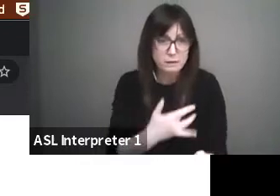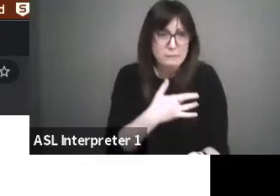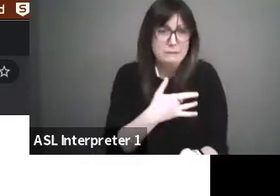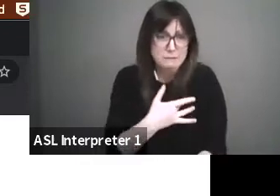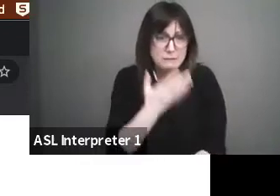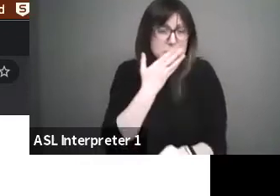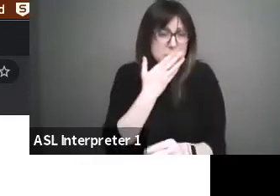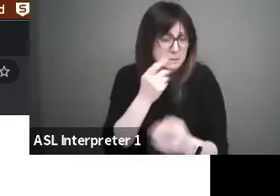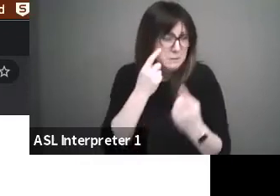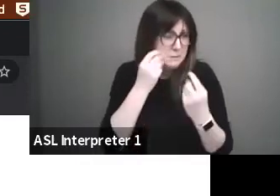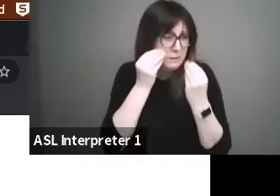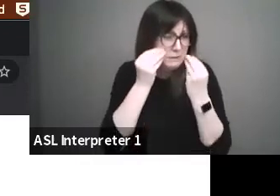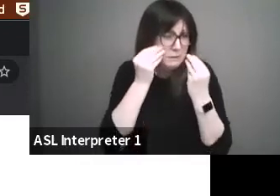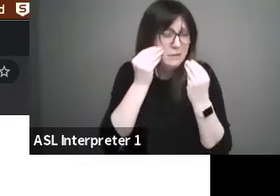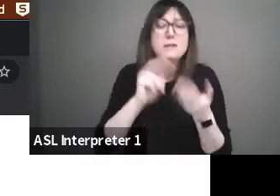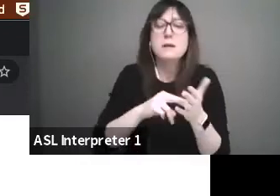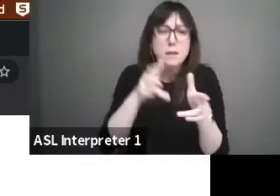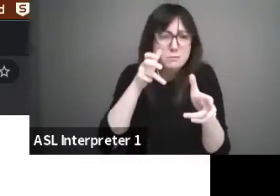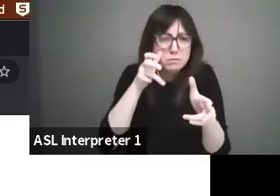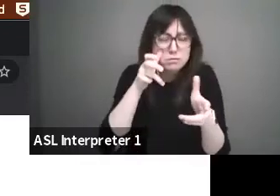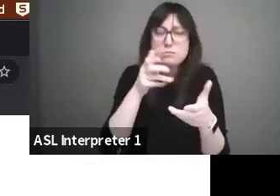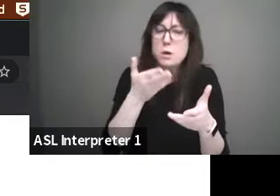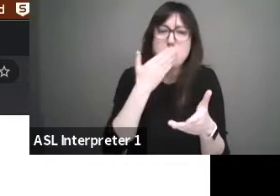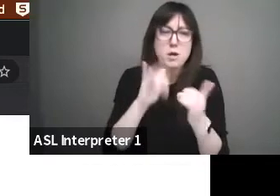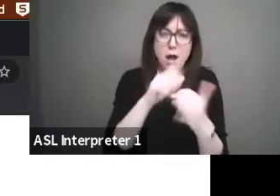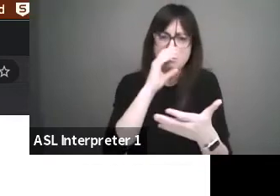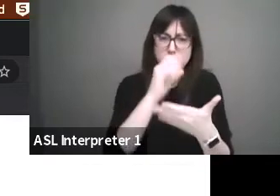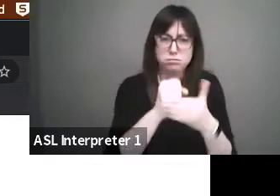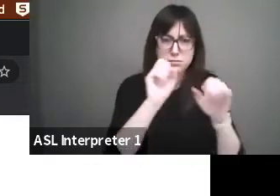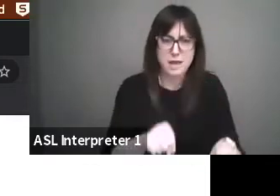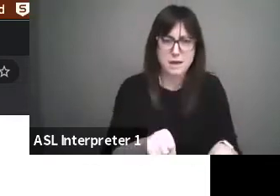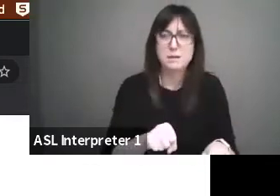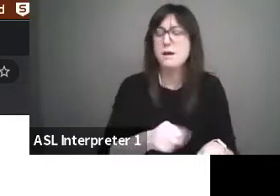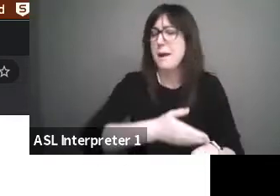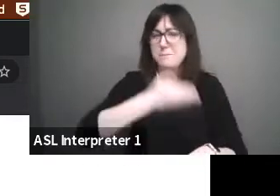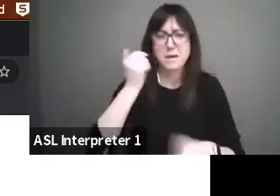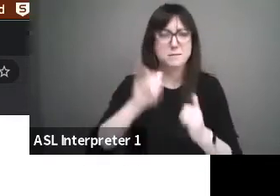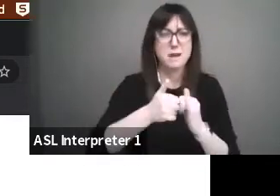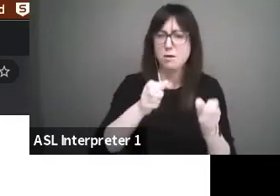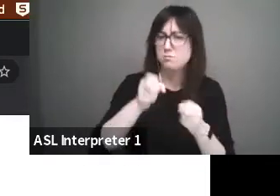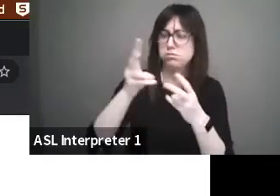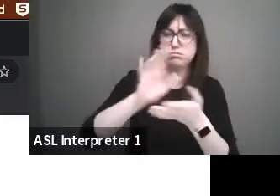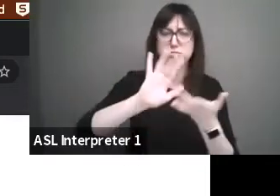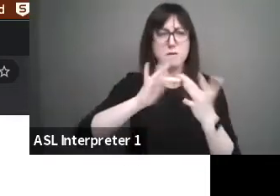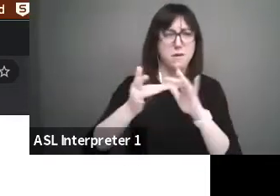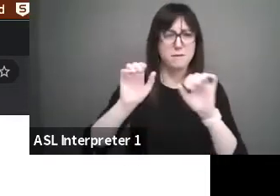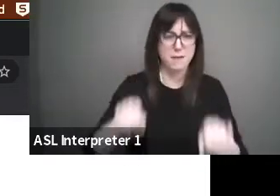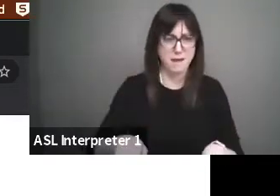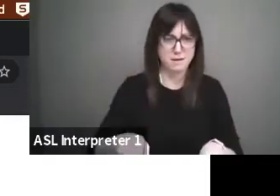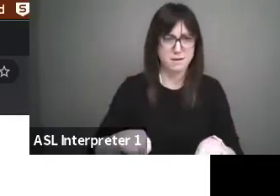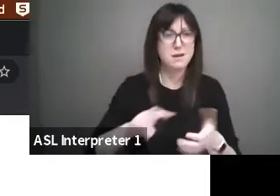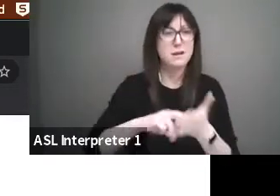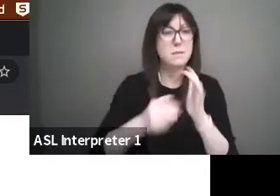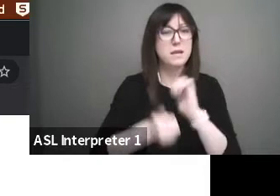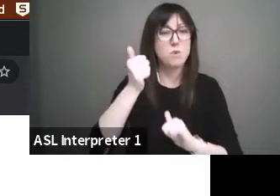way and it gets our attention. And it's the most compelling call to action on the web, which means that most internet